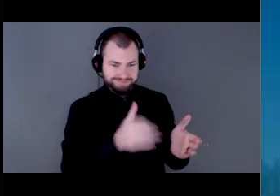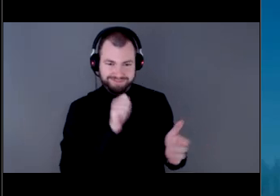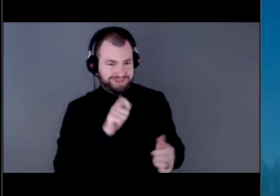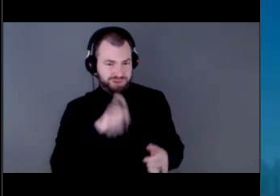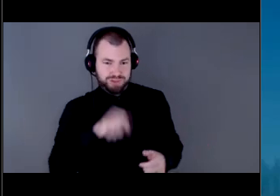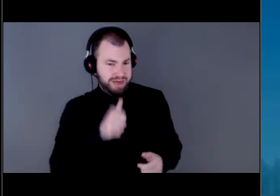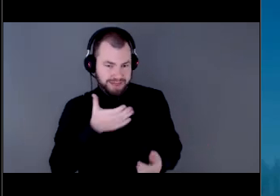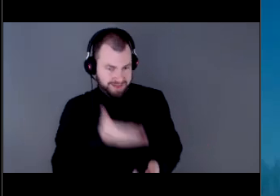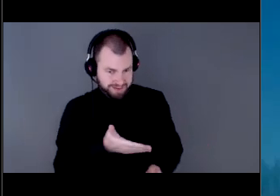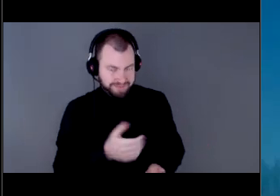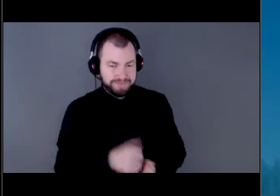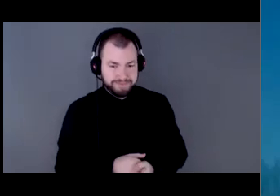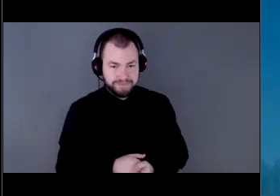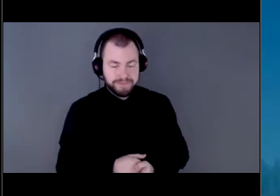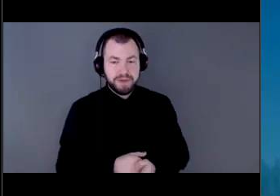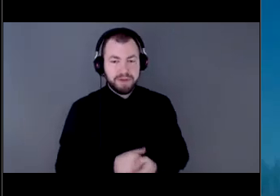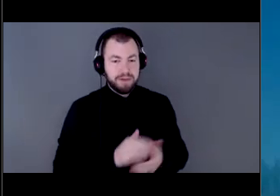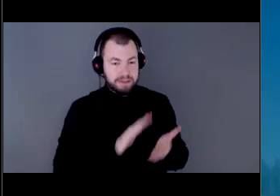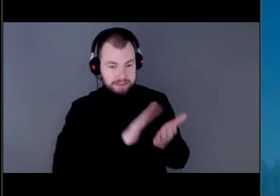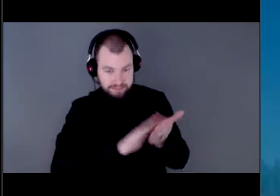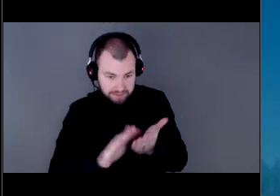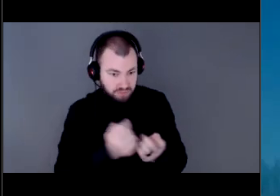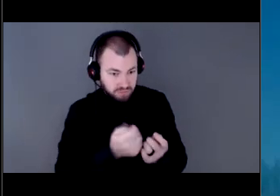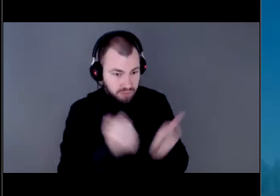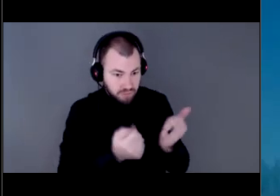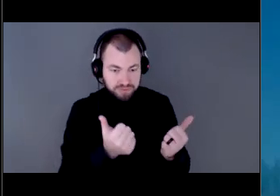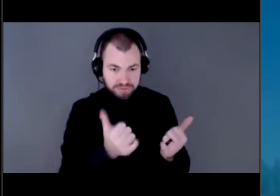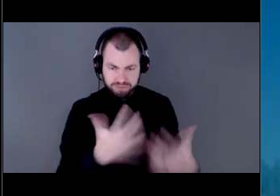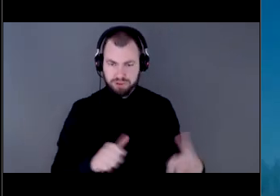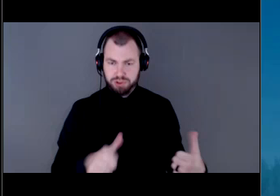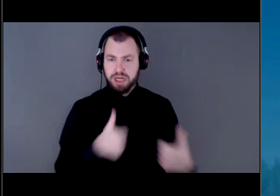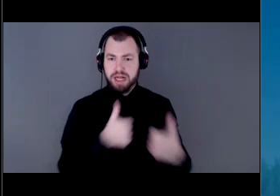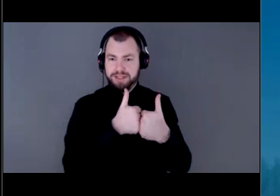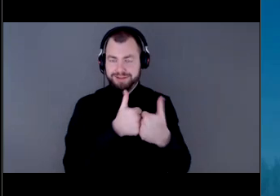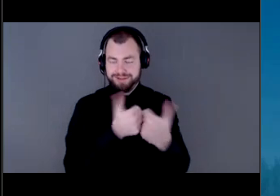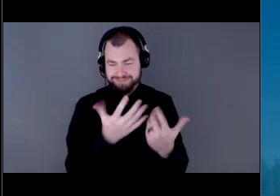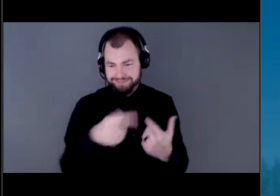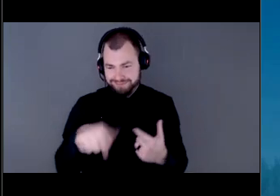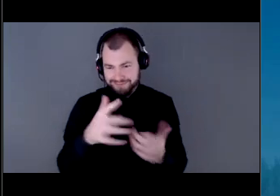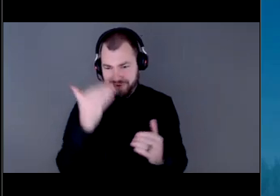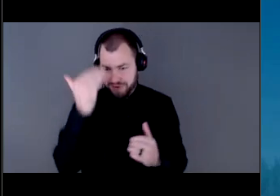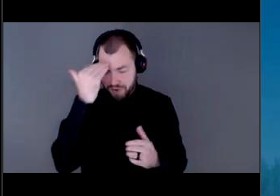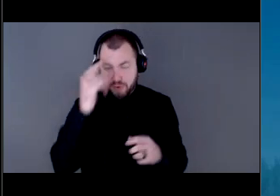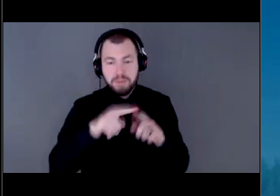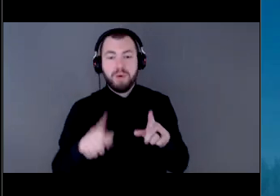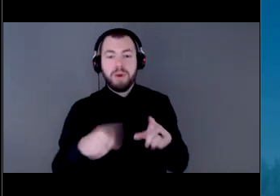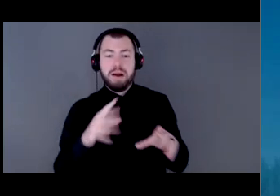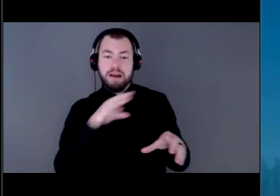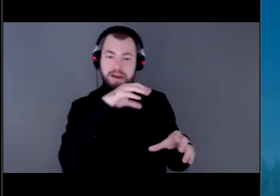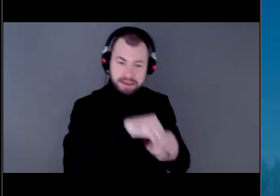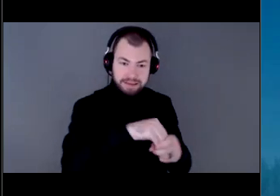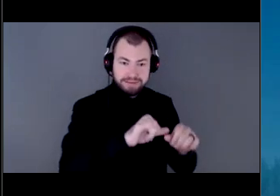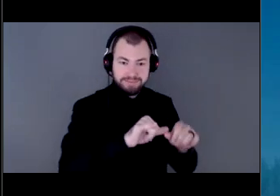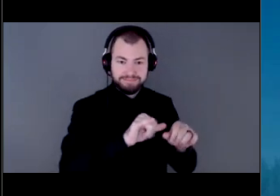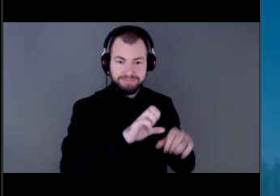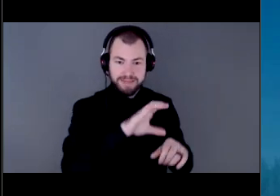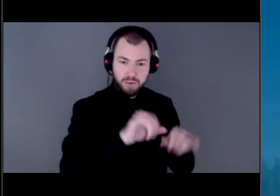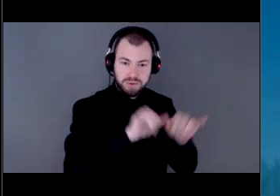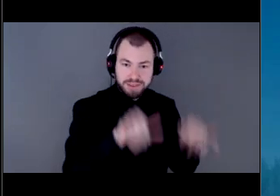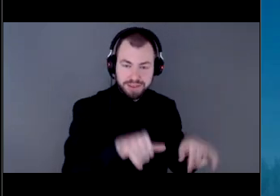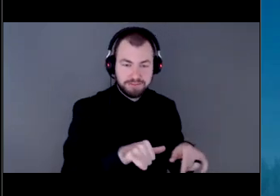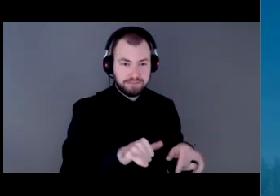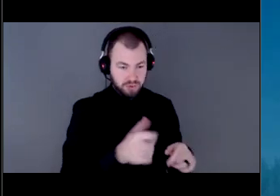Removal is challenging. I feel like you probably already know this, but once it's in that ecosystem, it's very hard to remove. And in some